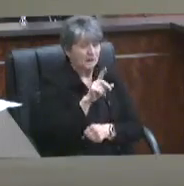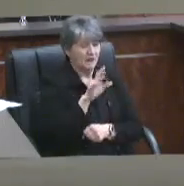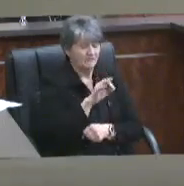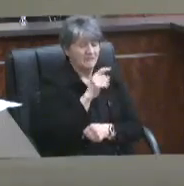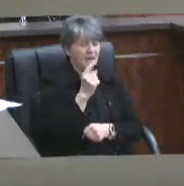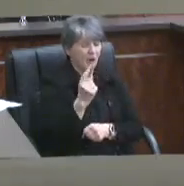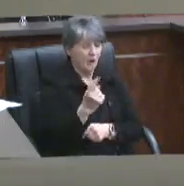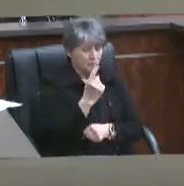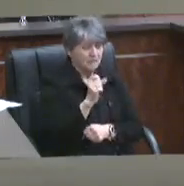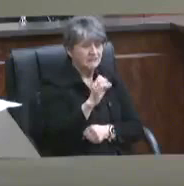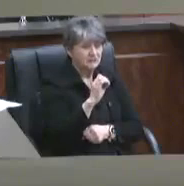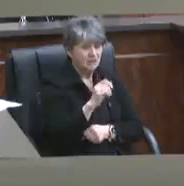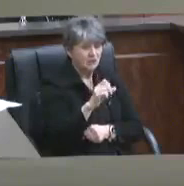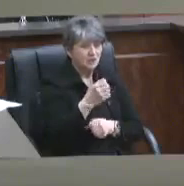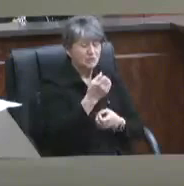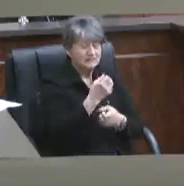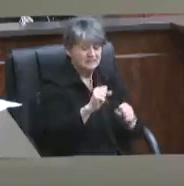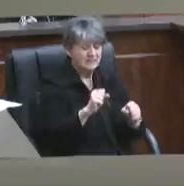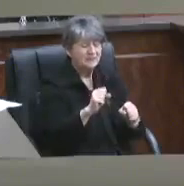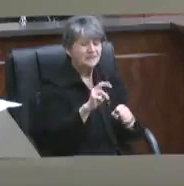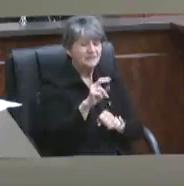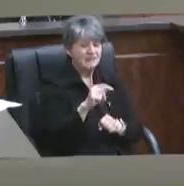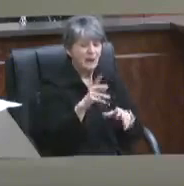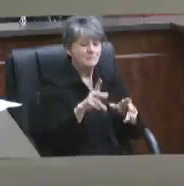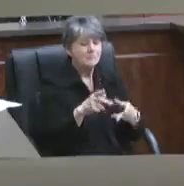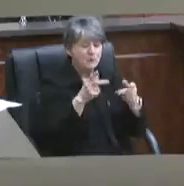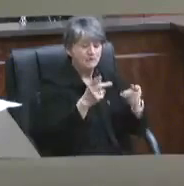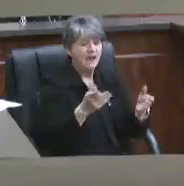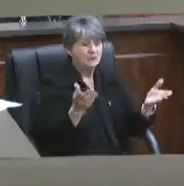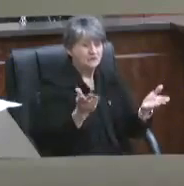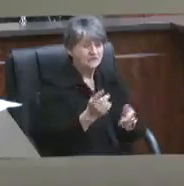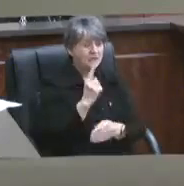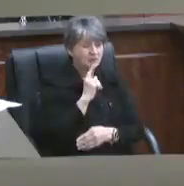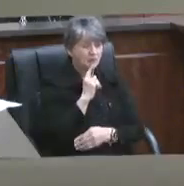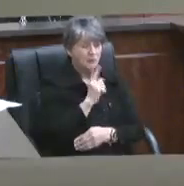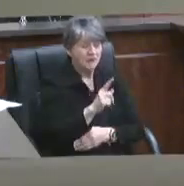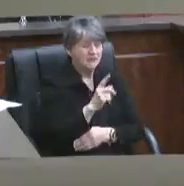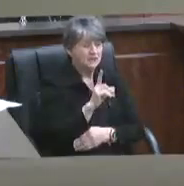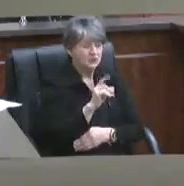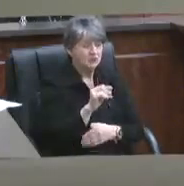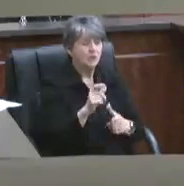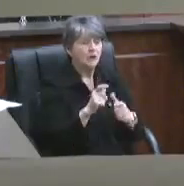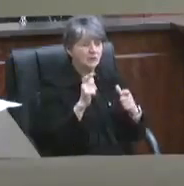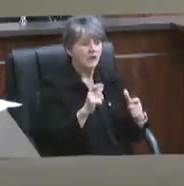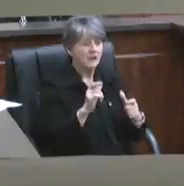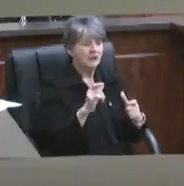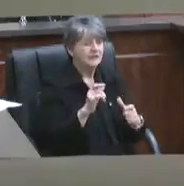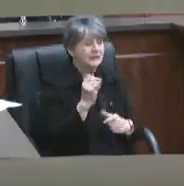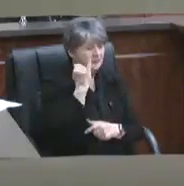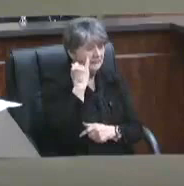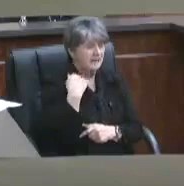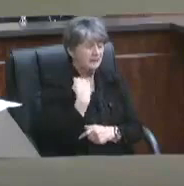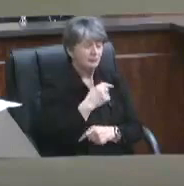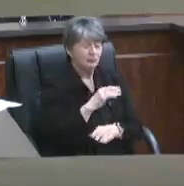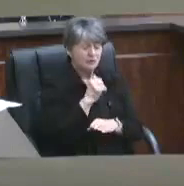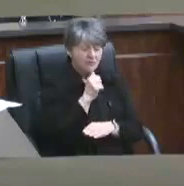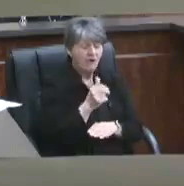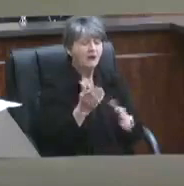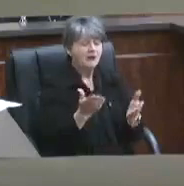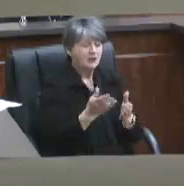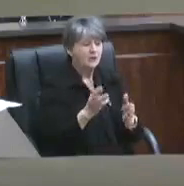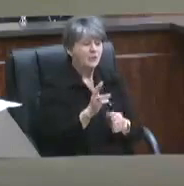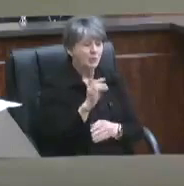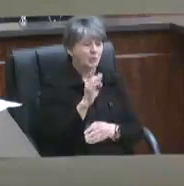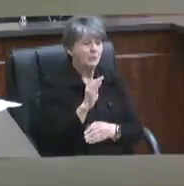safety net providers right here in this community, and we really do a lot. And I imagine if we were not here, that there would be quite a